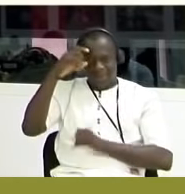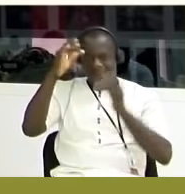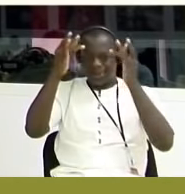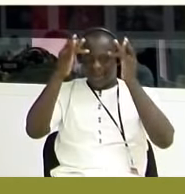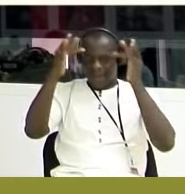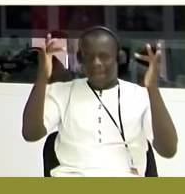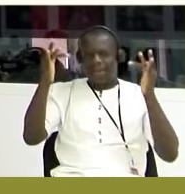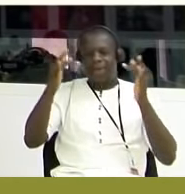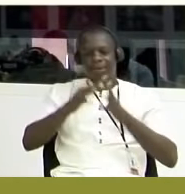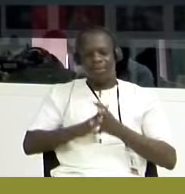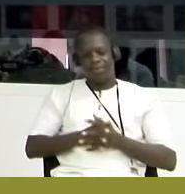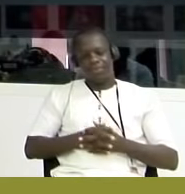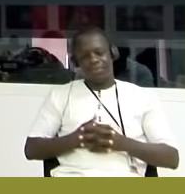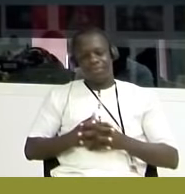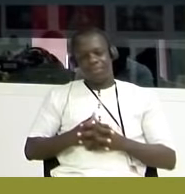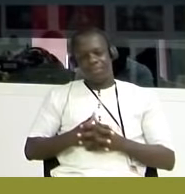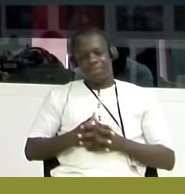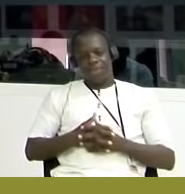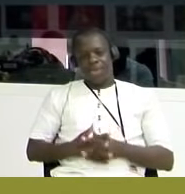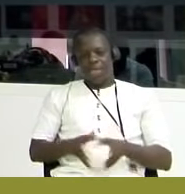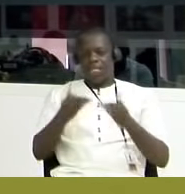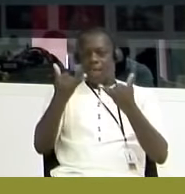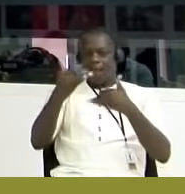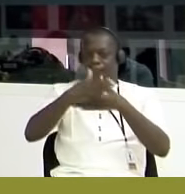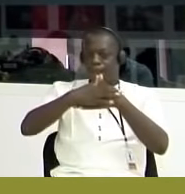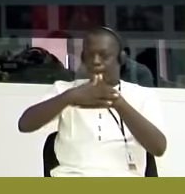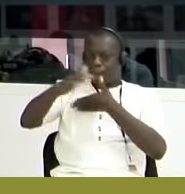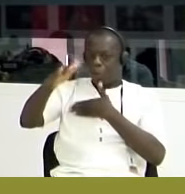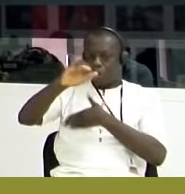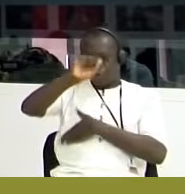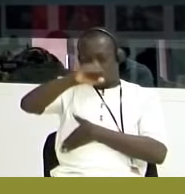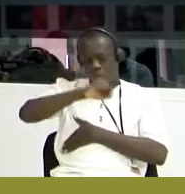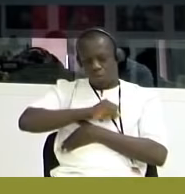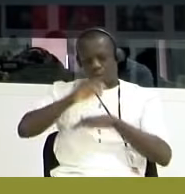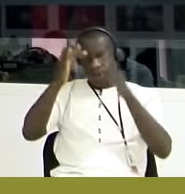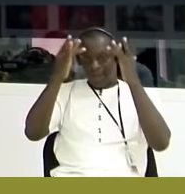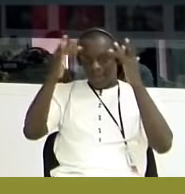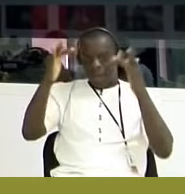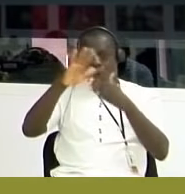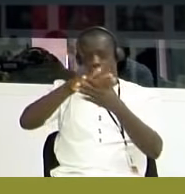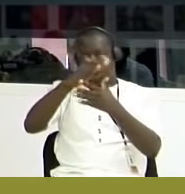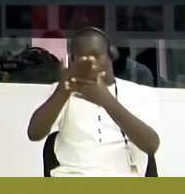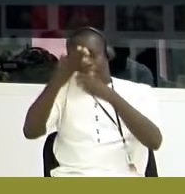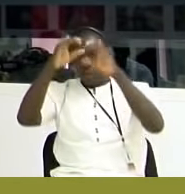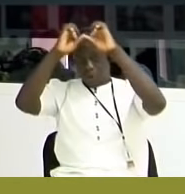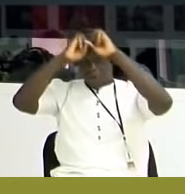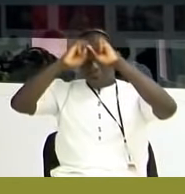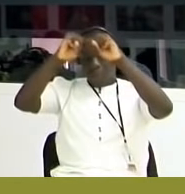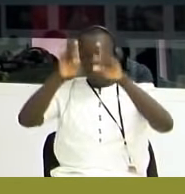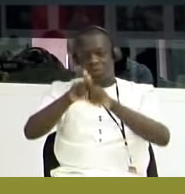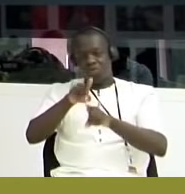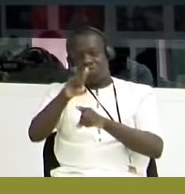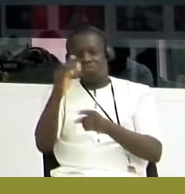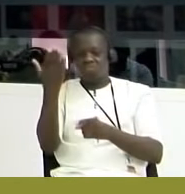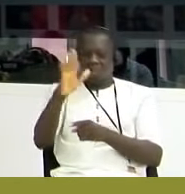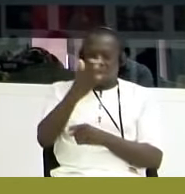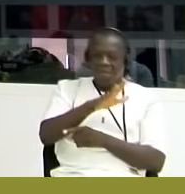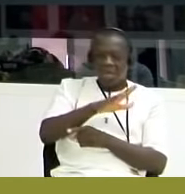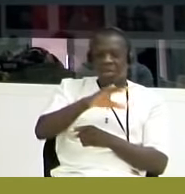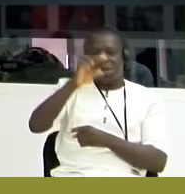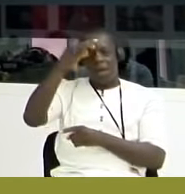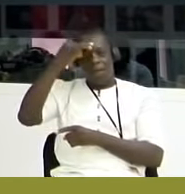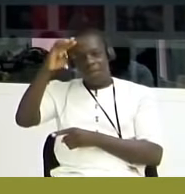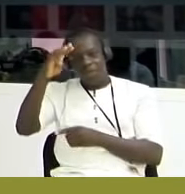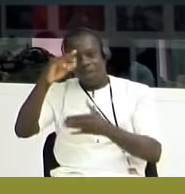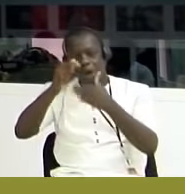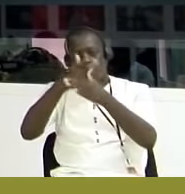So for the bulk of your career within the civil service, you were either minister or an ambassador, correct?